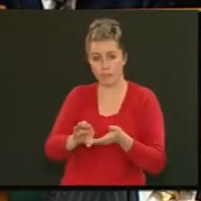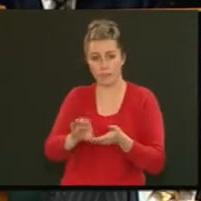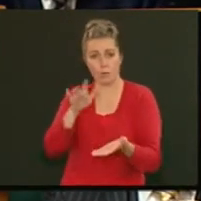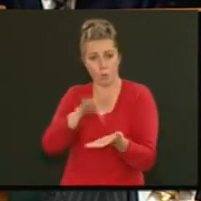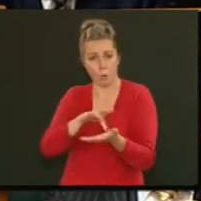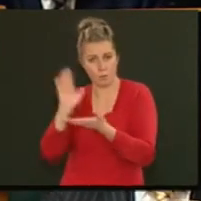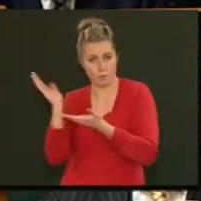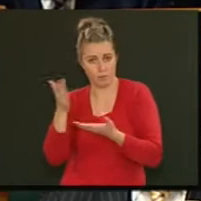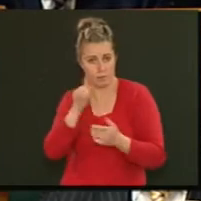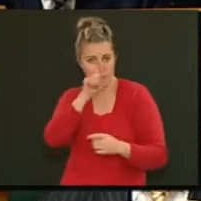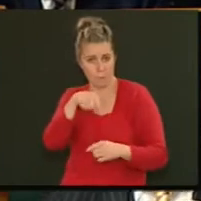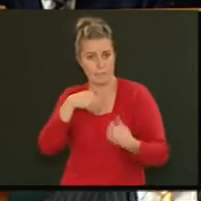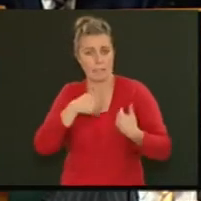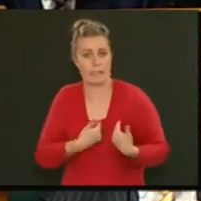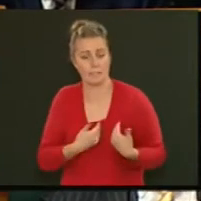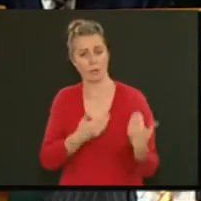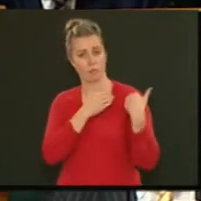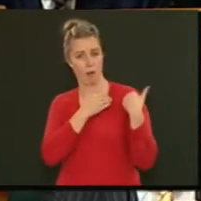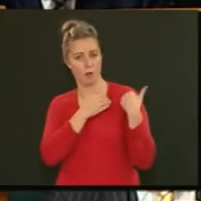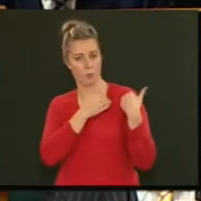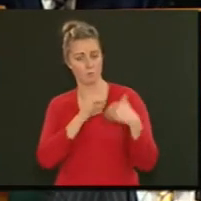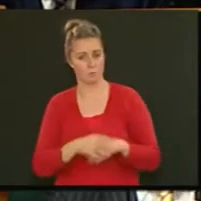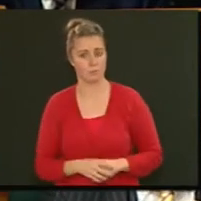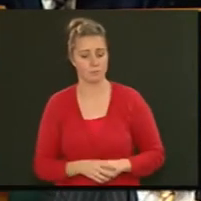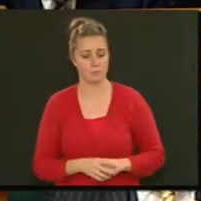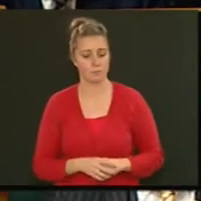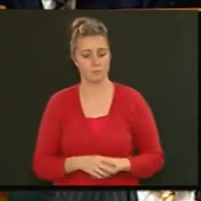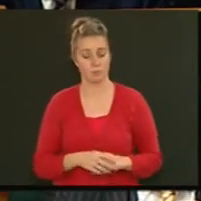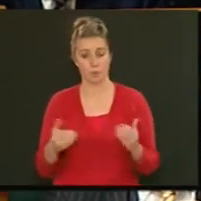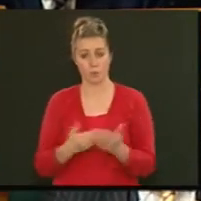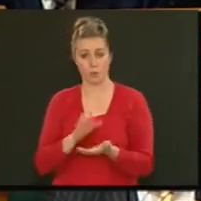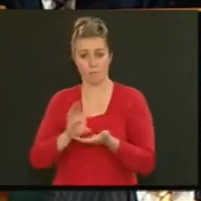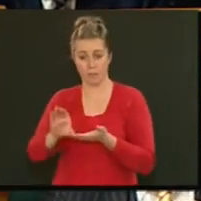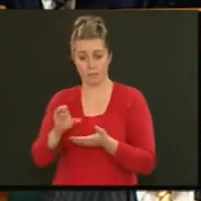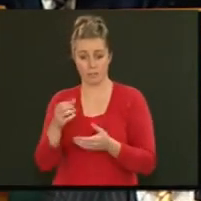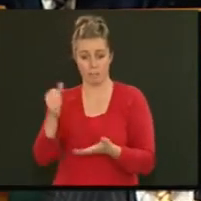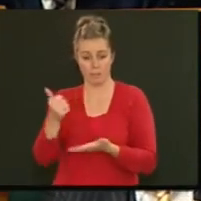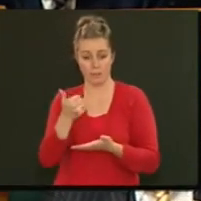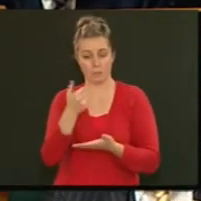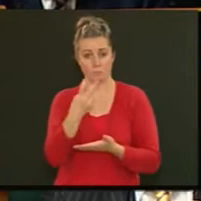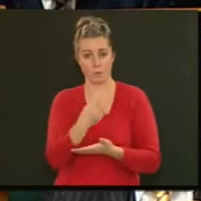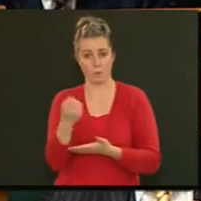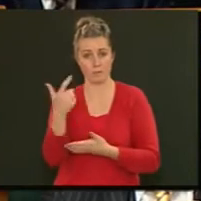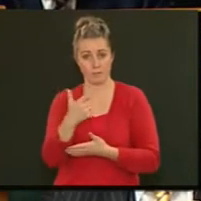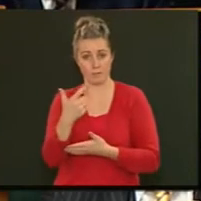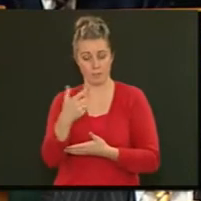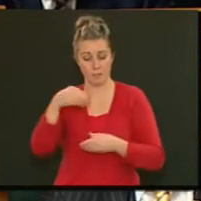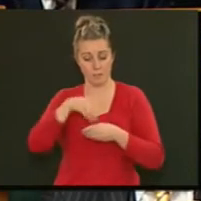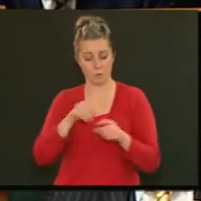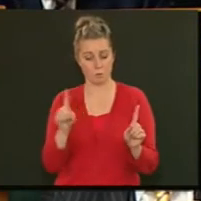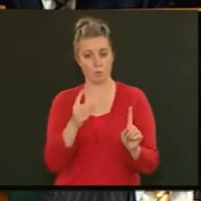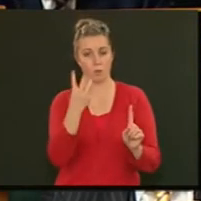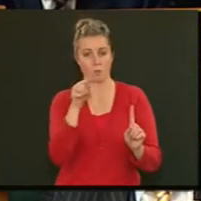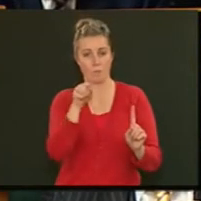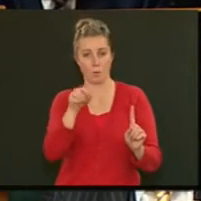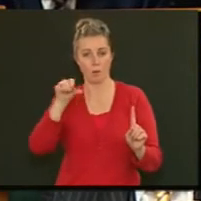services that Kiwis rely upon. The new funding in Budget 2017 includes